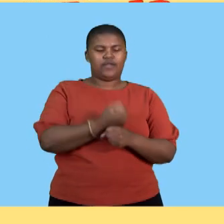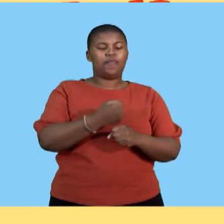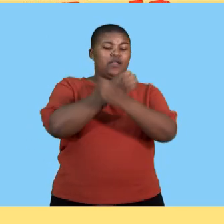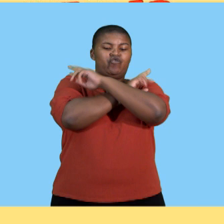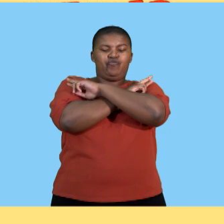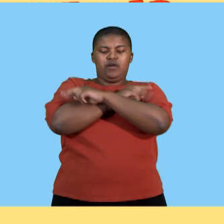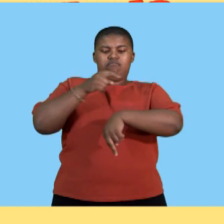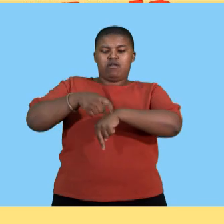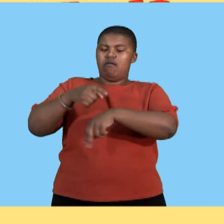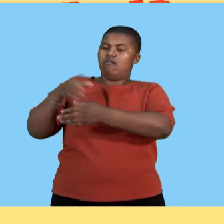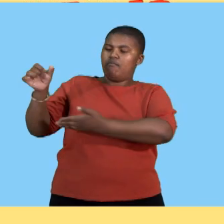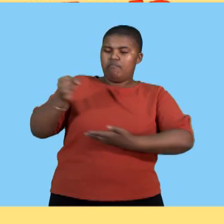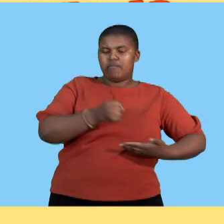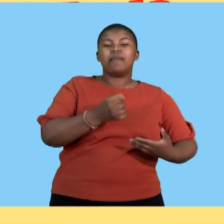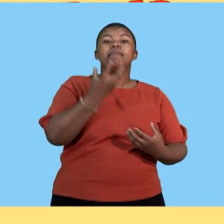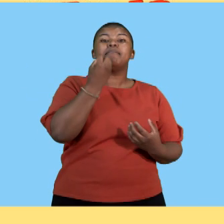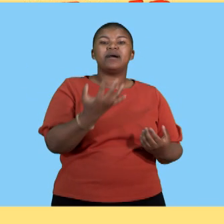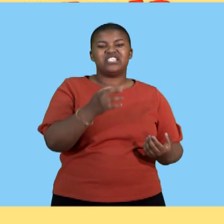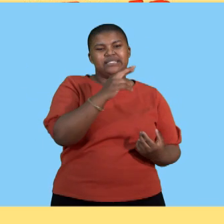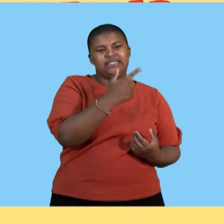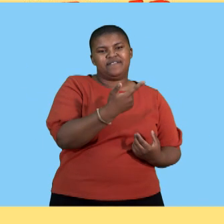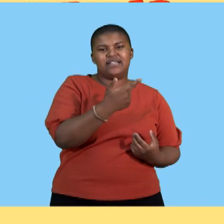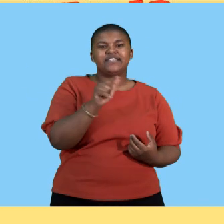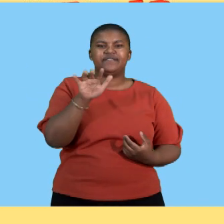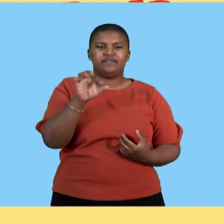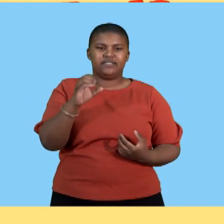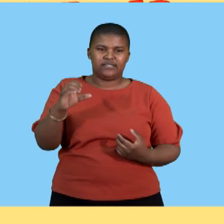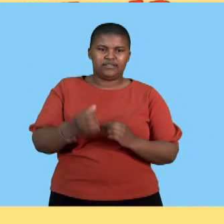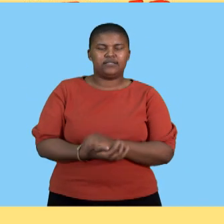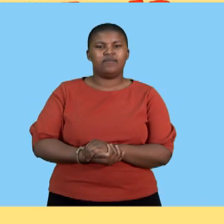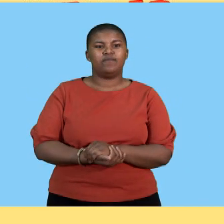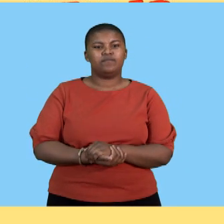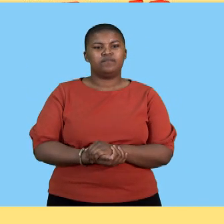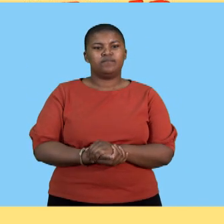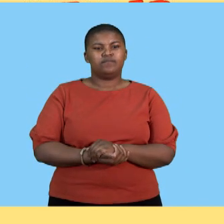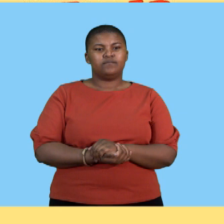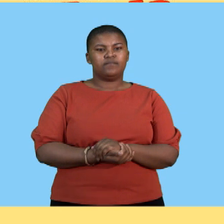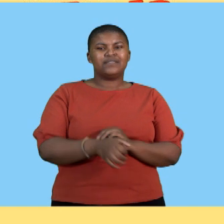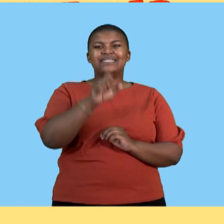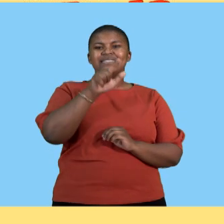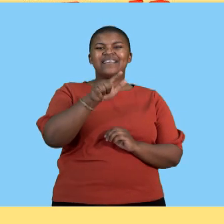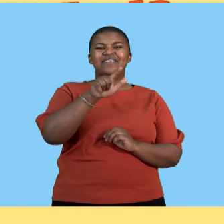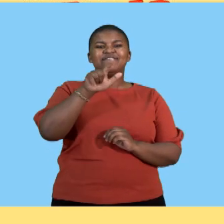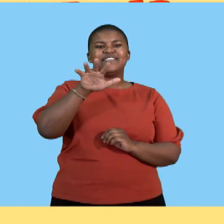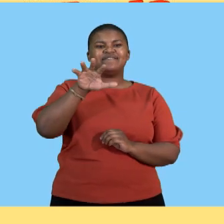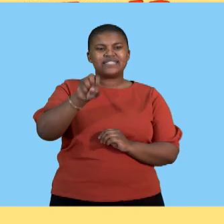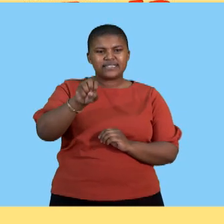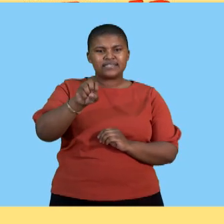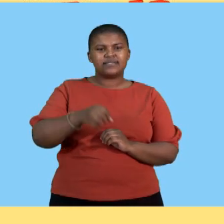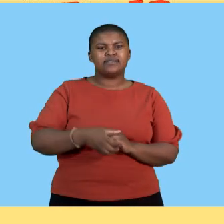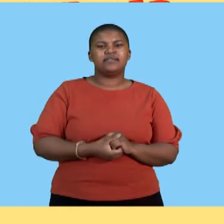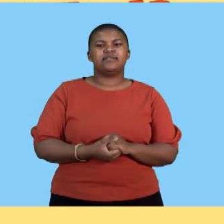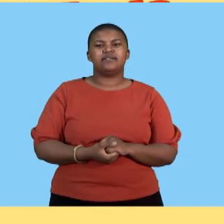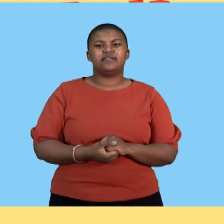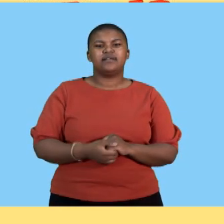on my pension fund, I have 750 rands. And on my UIF, it is